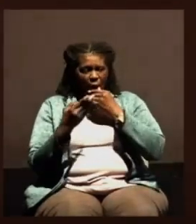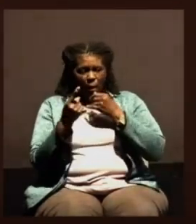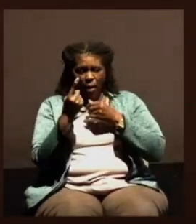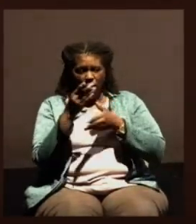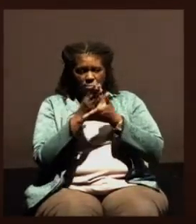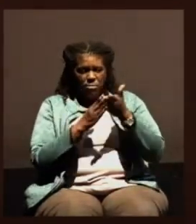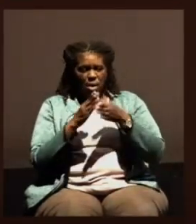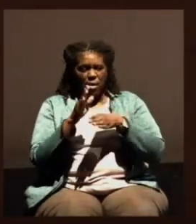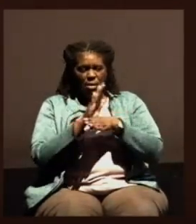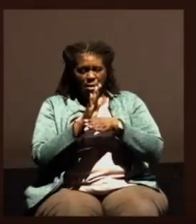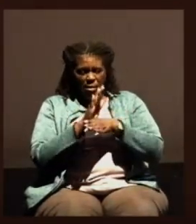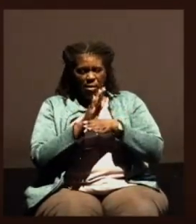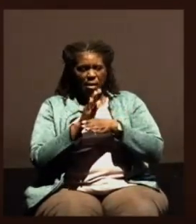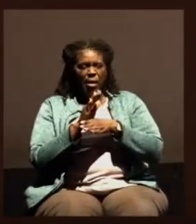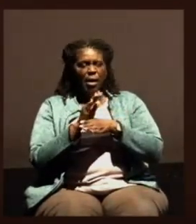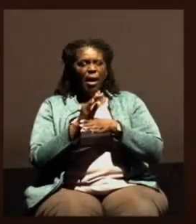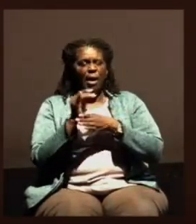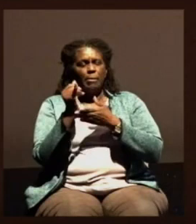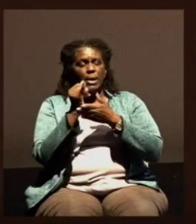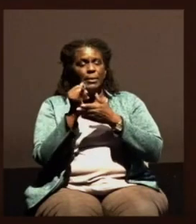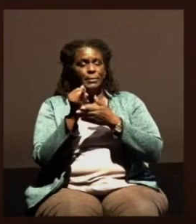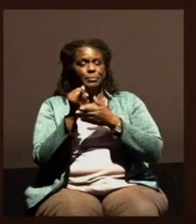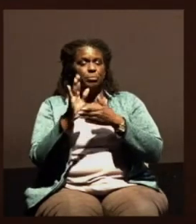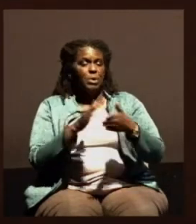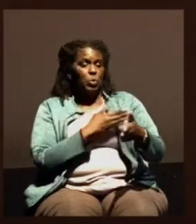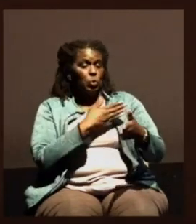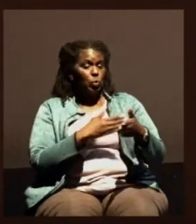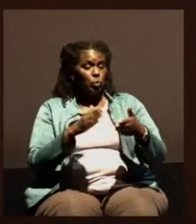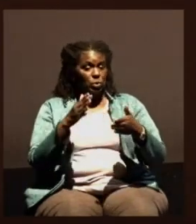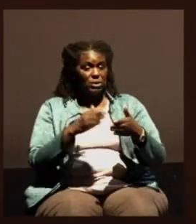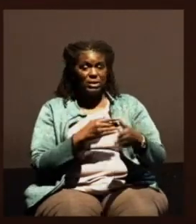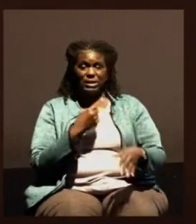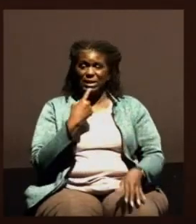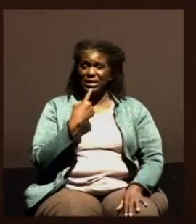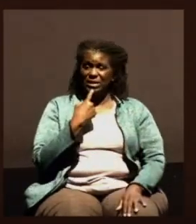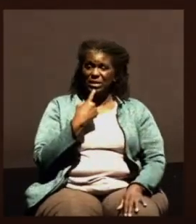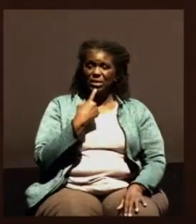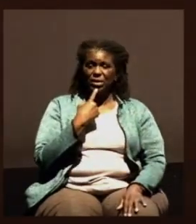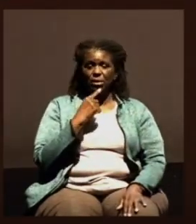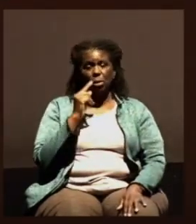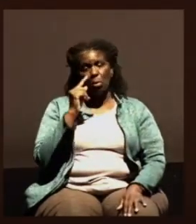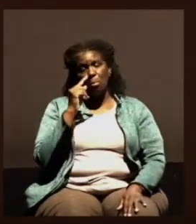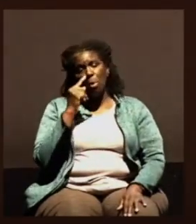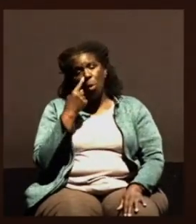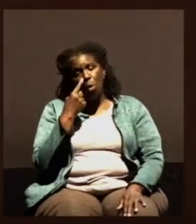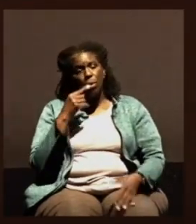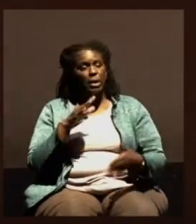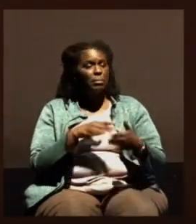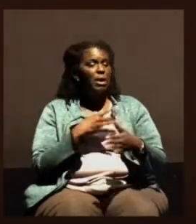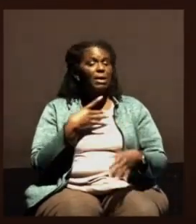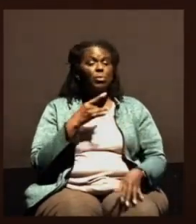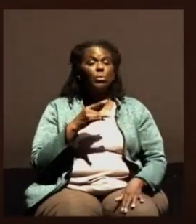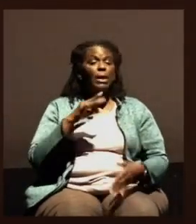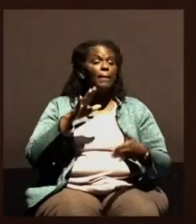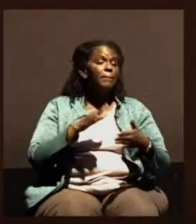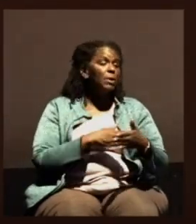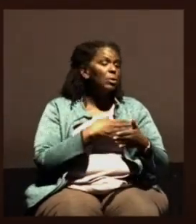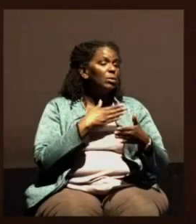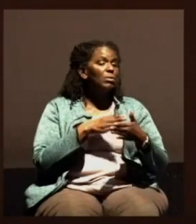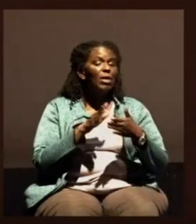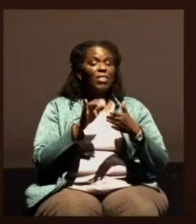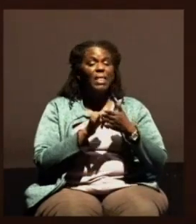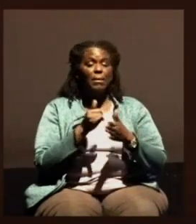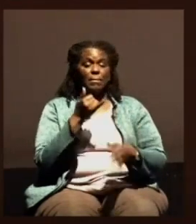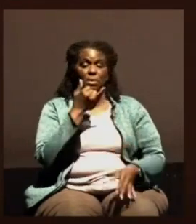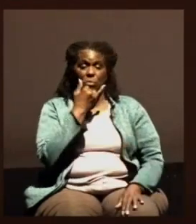or a television series about an orchestra, and I say to myself, oh, it's so boring and I don't like orchestra, that would be wrong